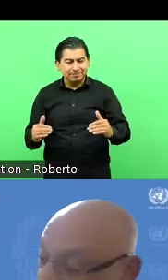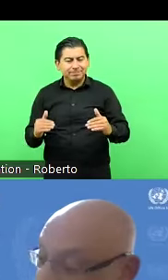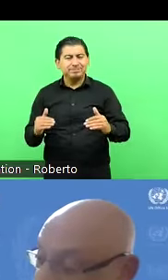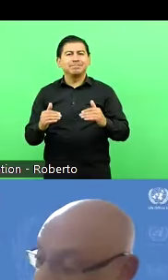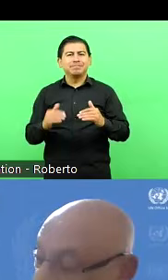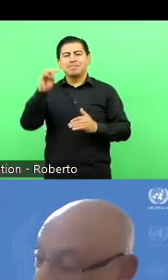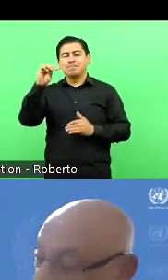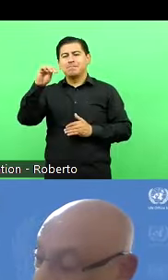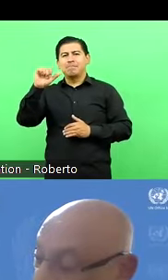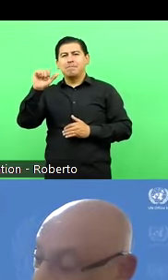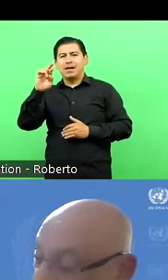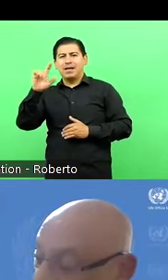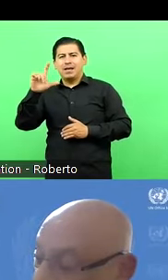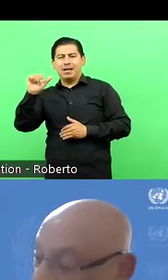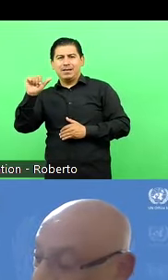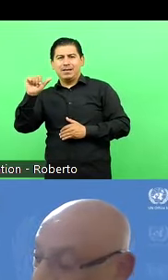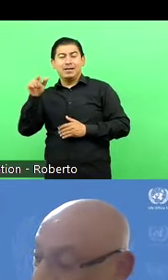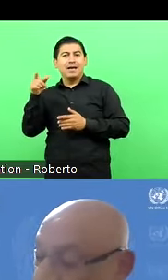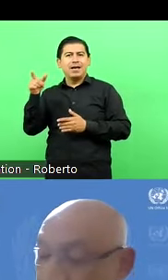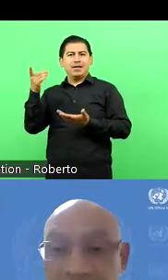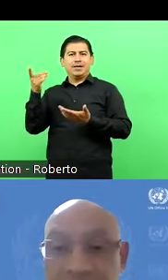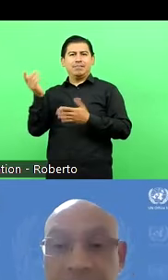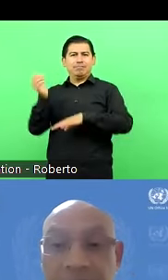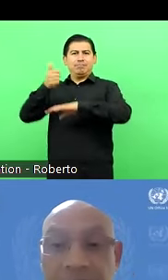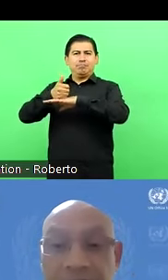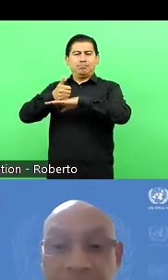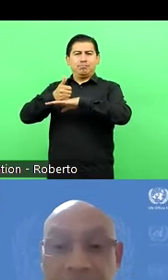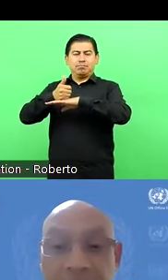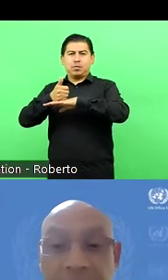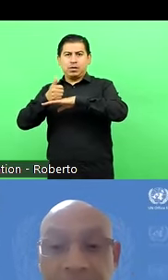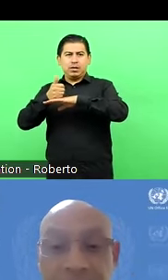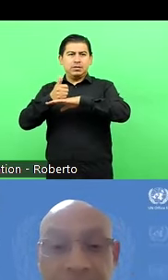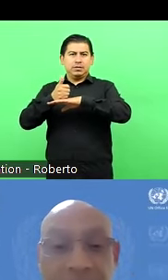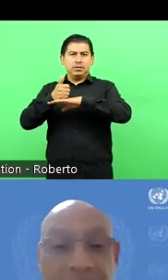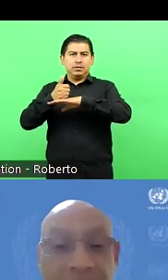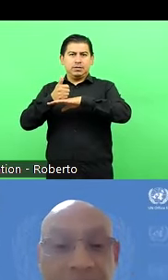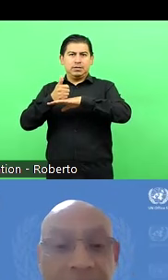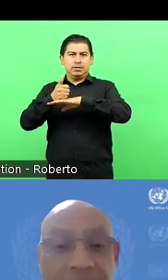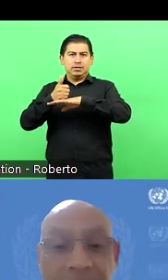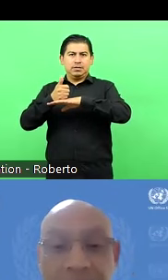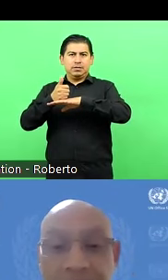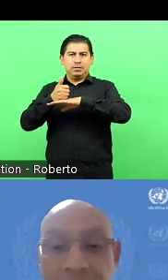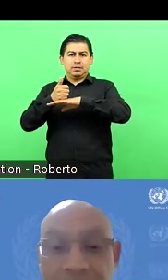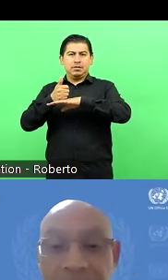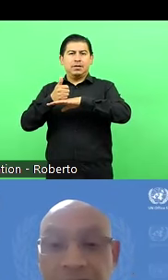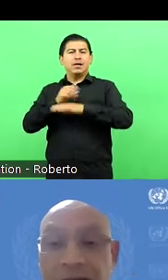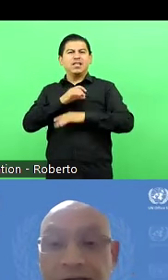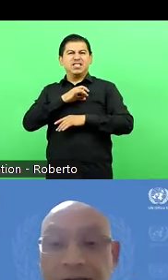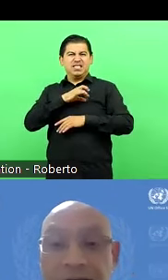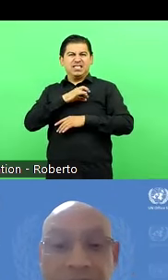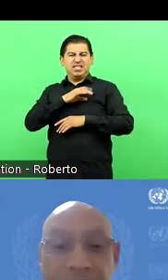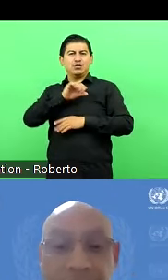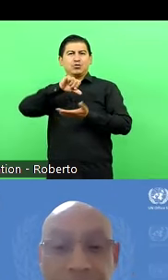Director of Disaster Management from Pudahuel Municipality in Chile. She'll be speaking in Spanish,